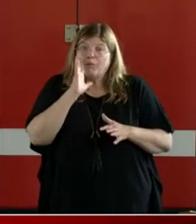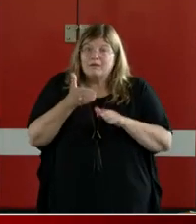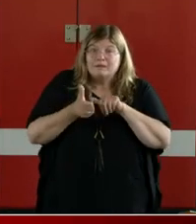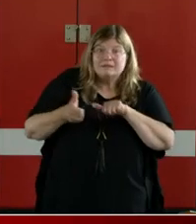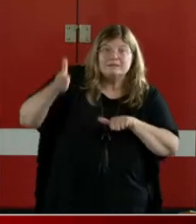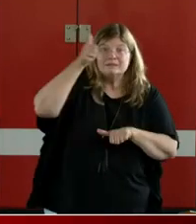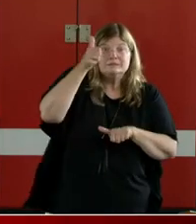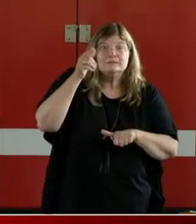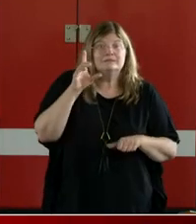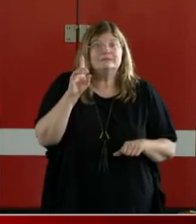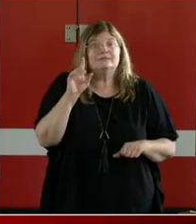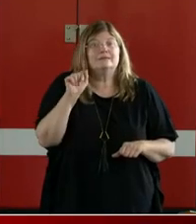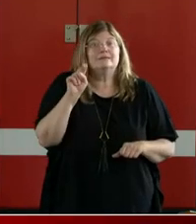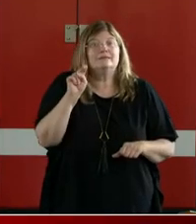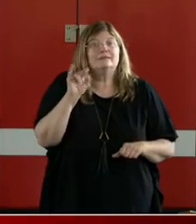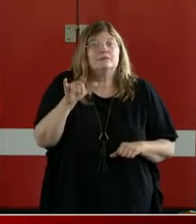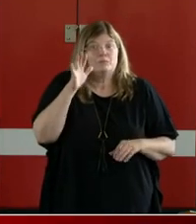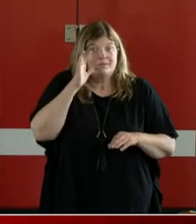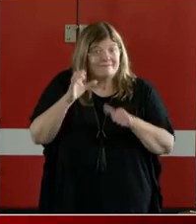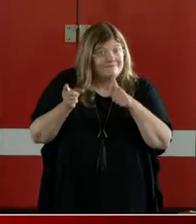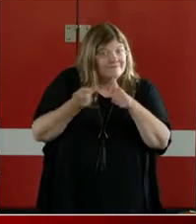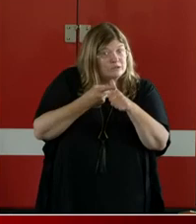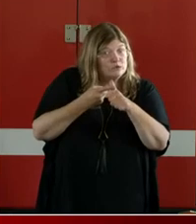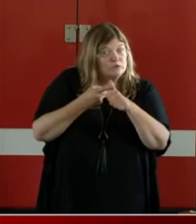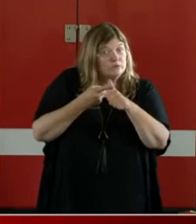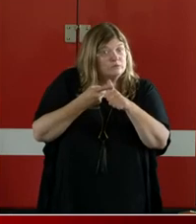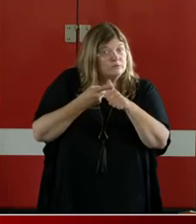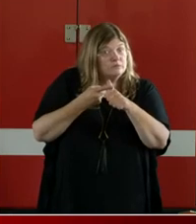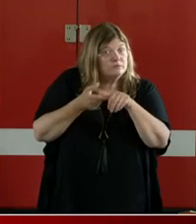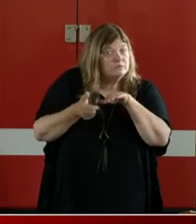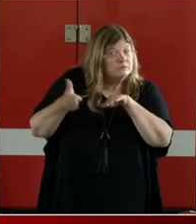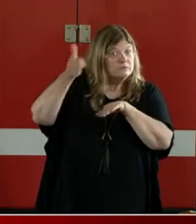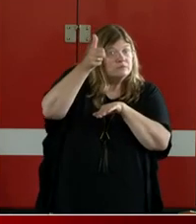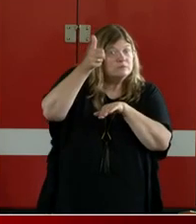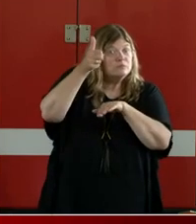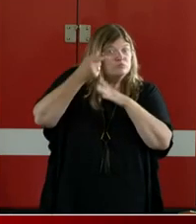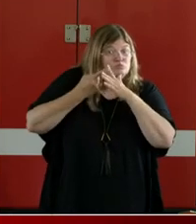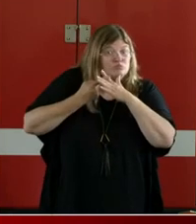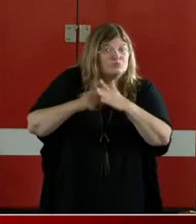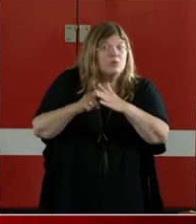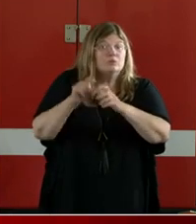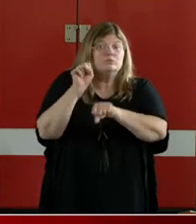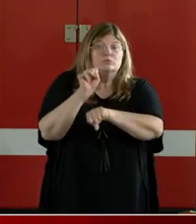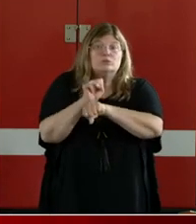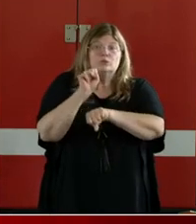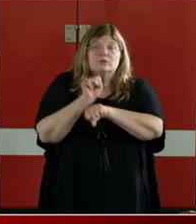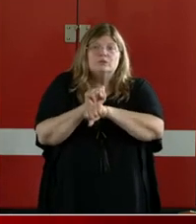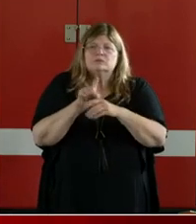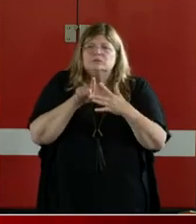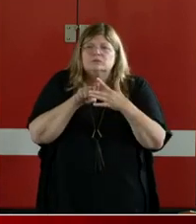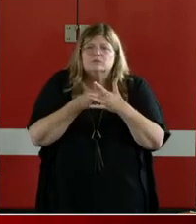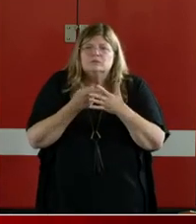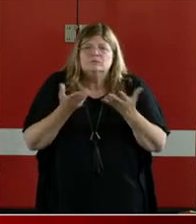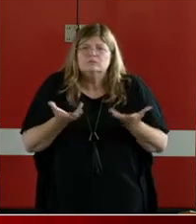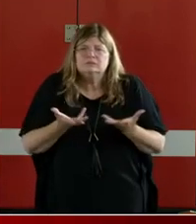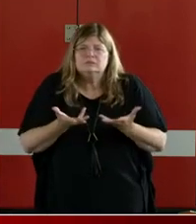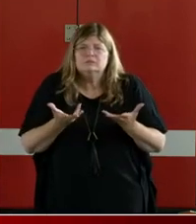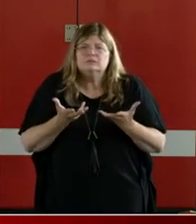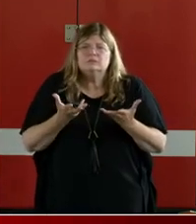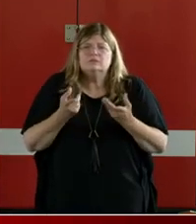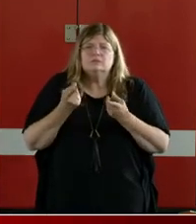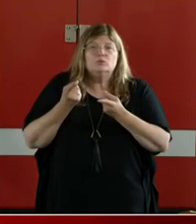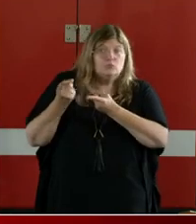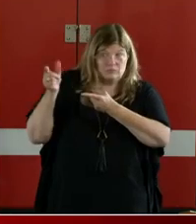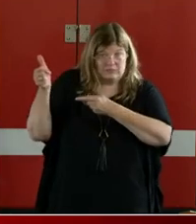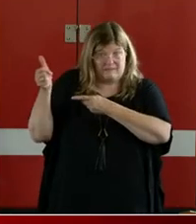of the DC Fire Department who would have come on at the beginning of his career as a recruit? Do you know? Does anybody know? Does anybody know from